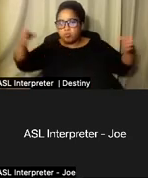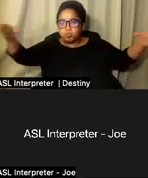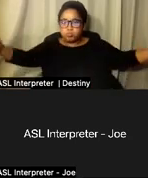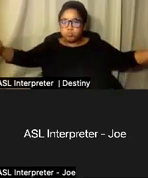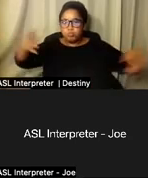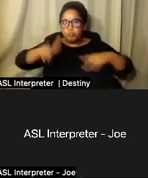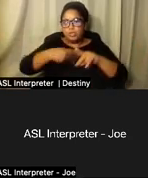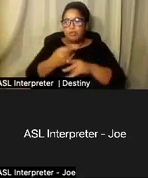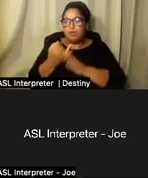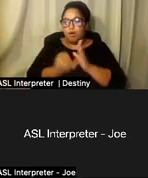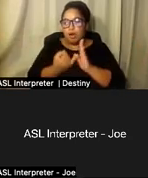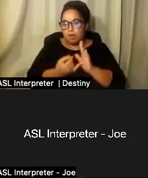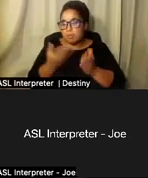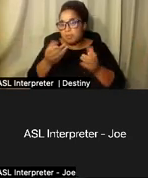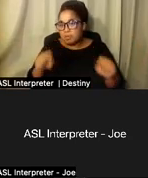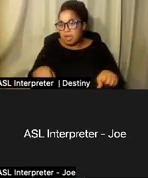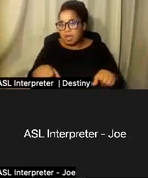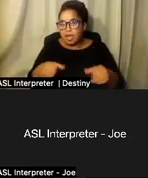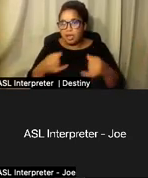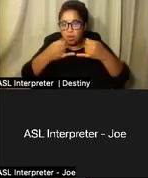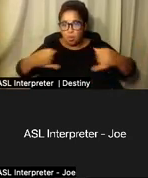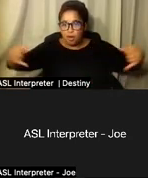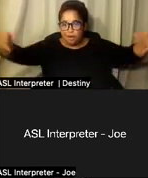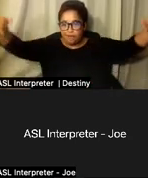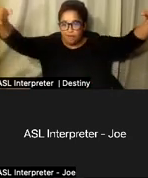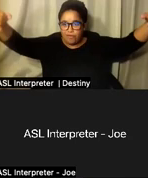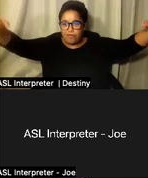be able to hang the wire across